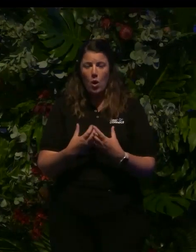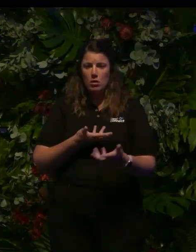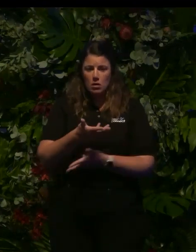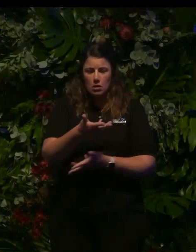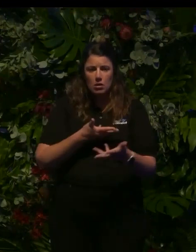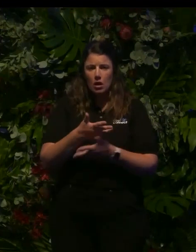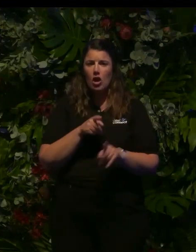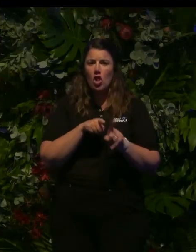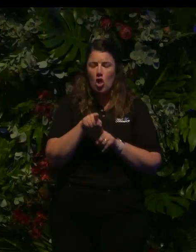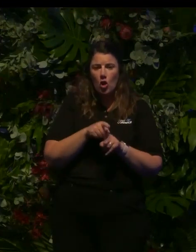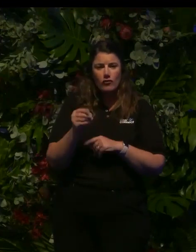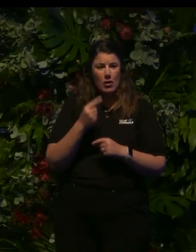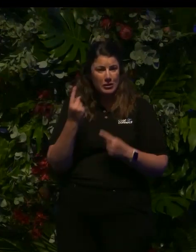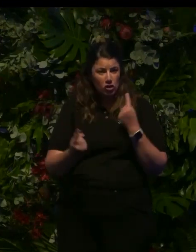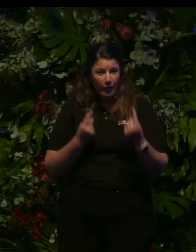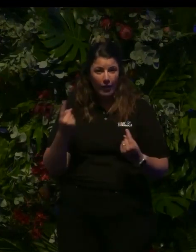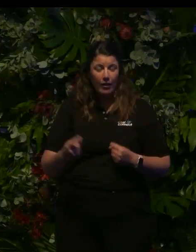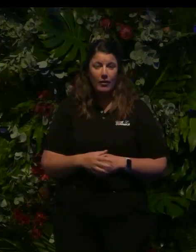other, learning from each other,